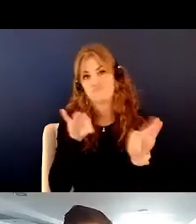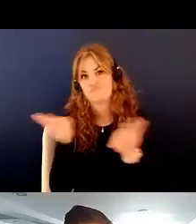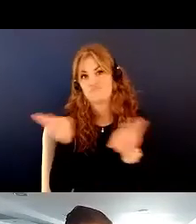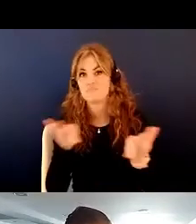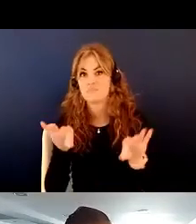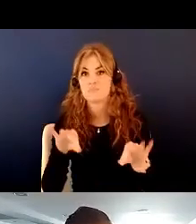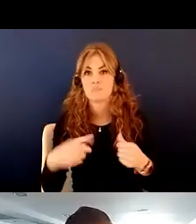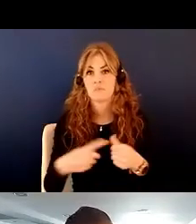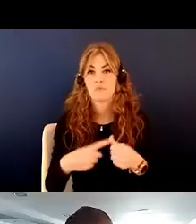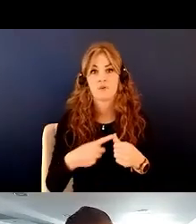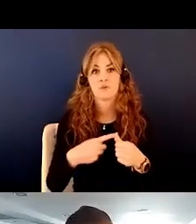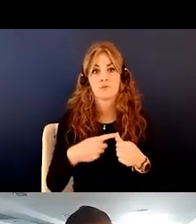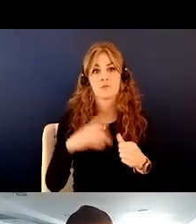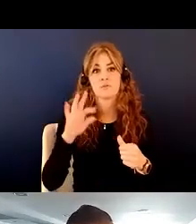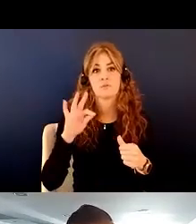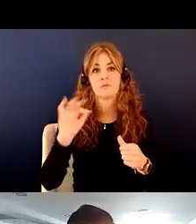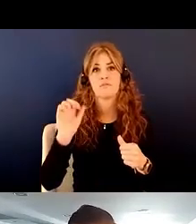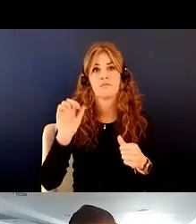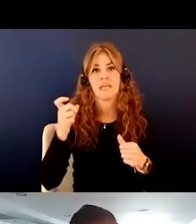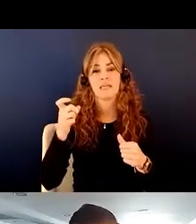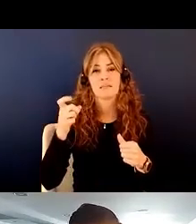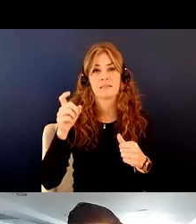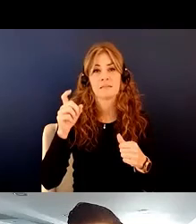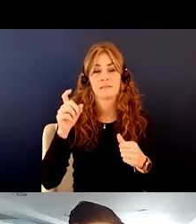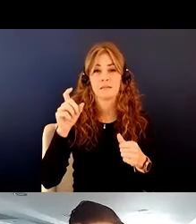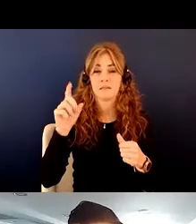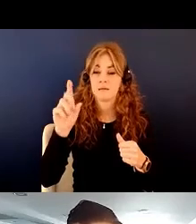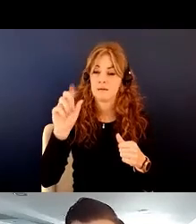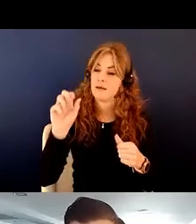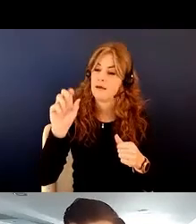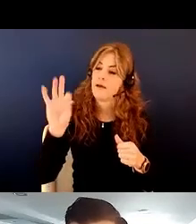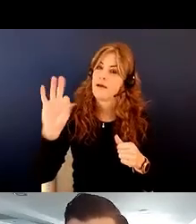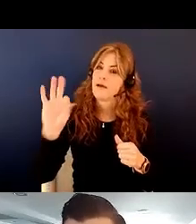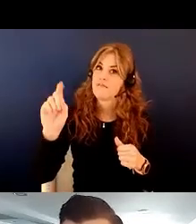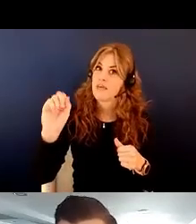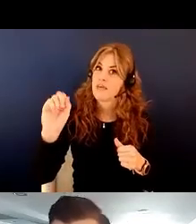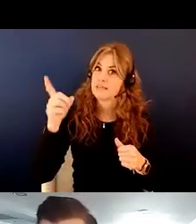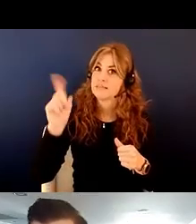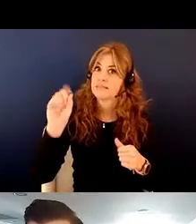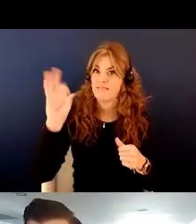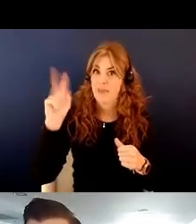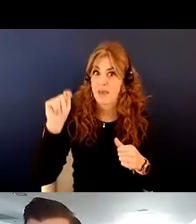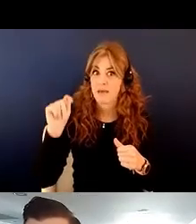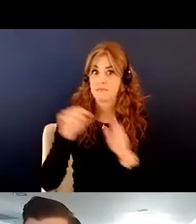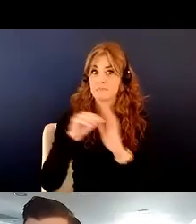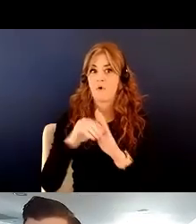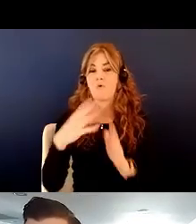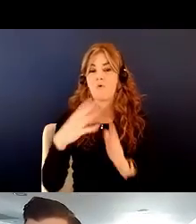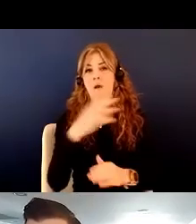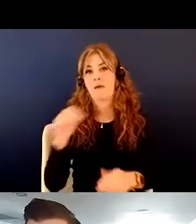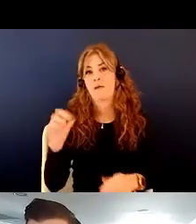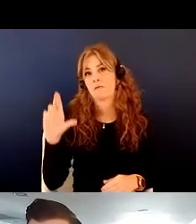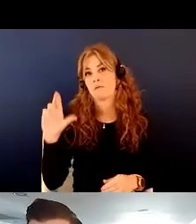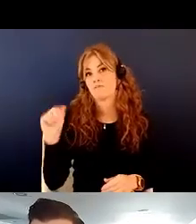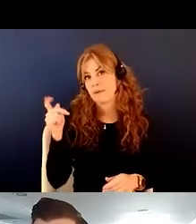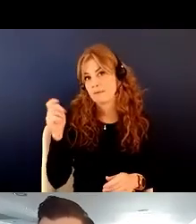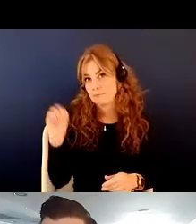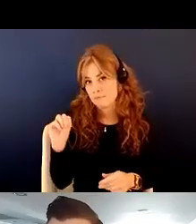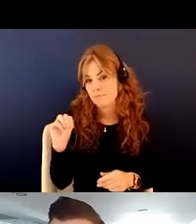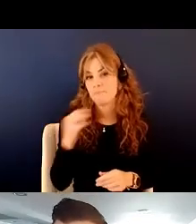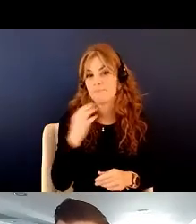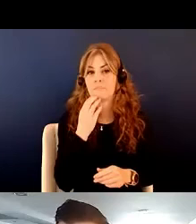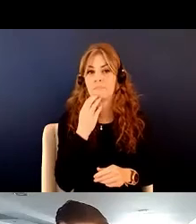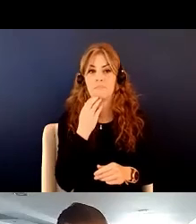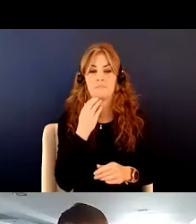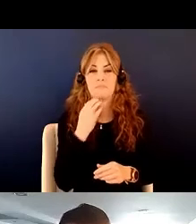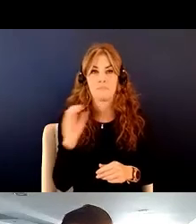is the fixed effects model, and the other is the random effects model. And we'll kind of navigate together kind of